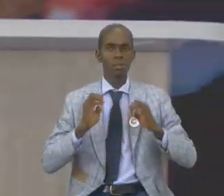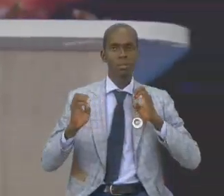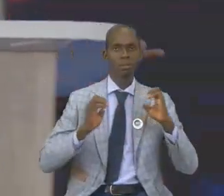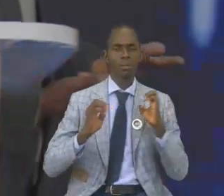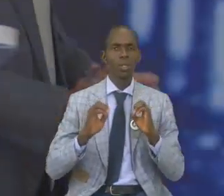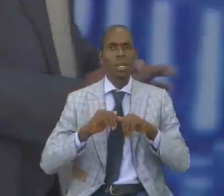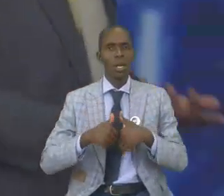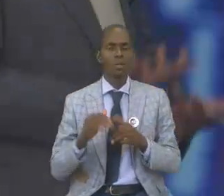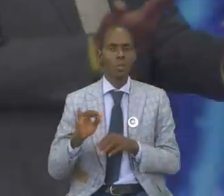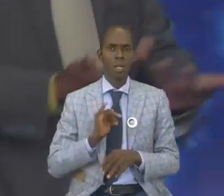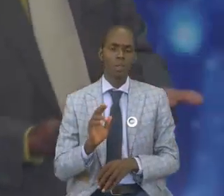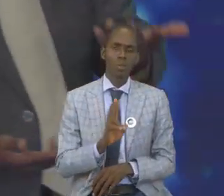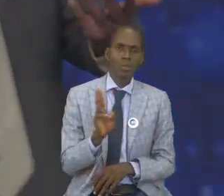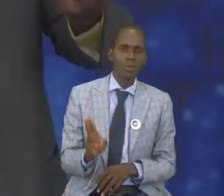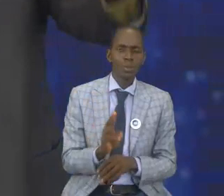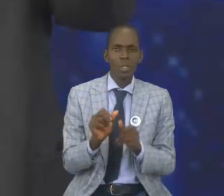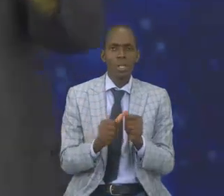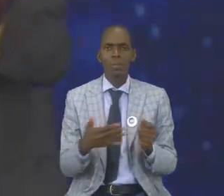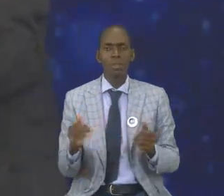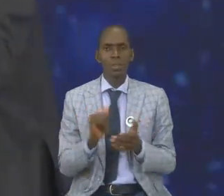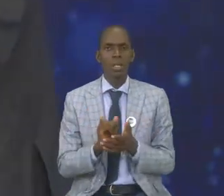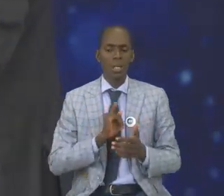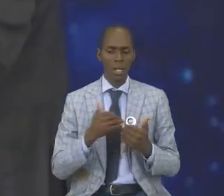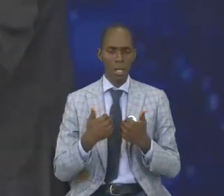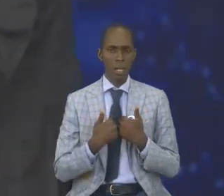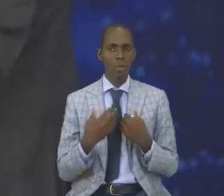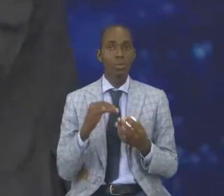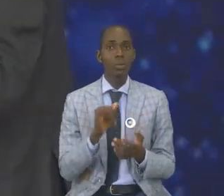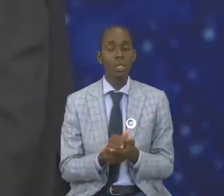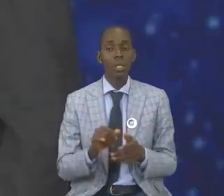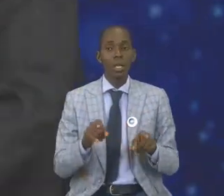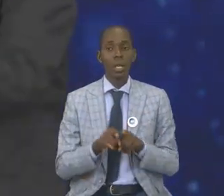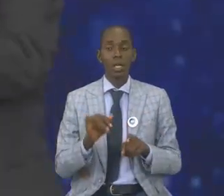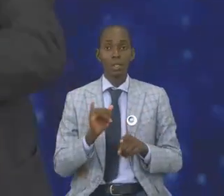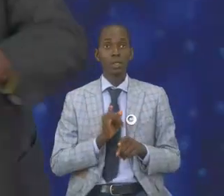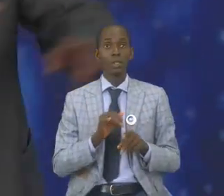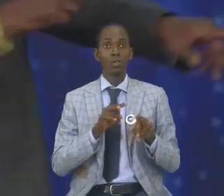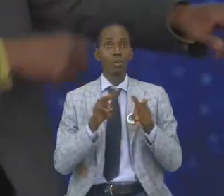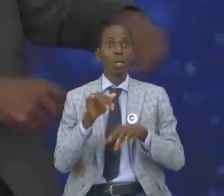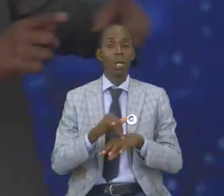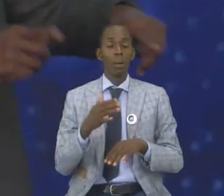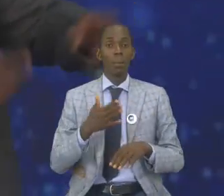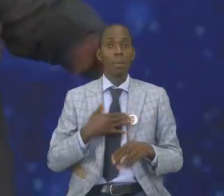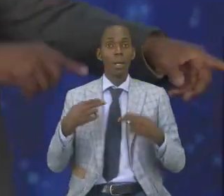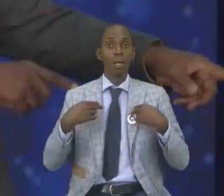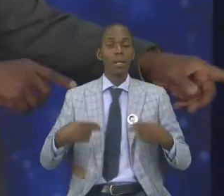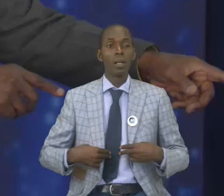I utilize everything I have so that as I look at my health now